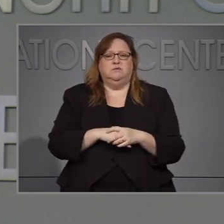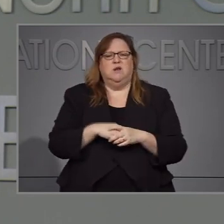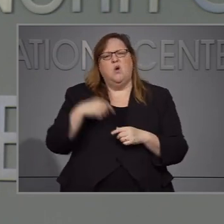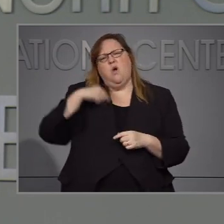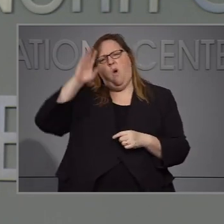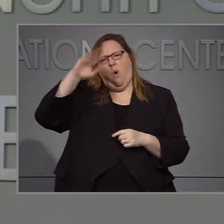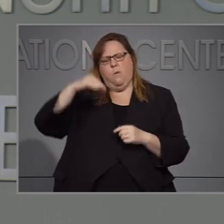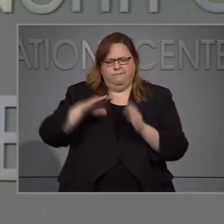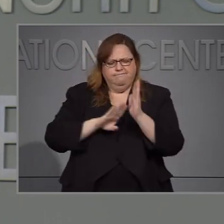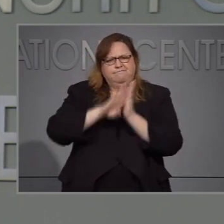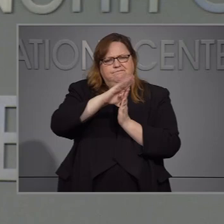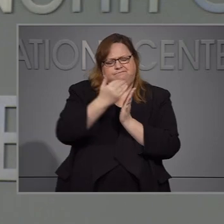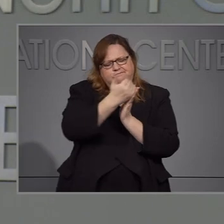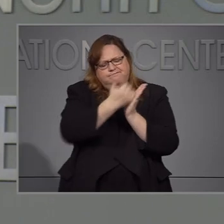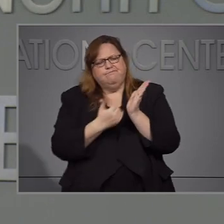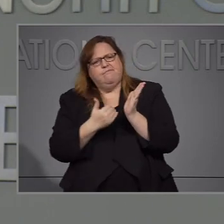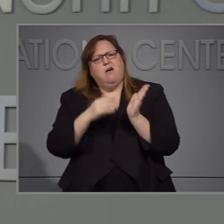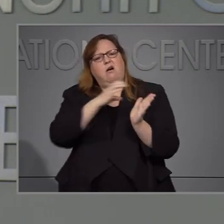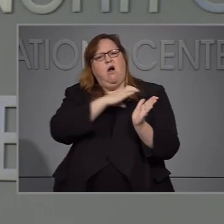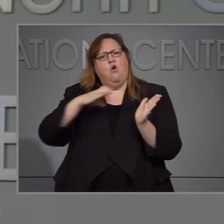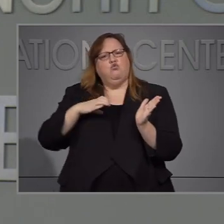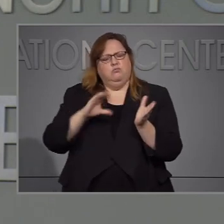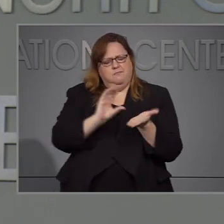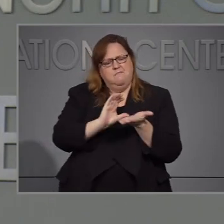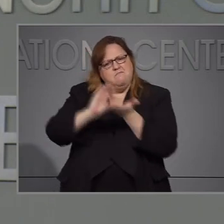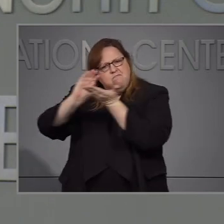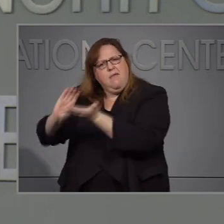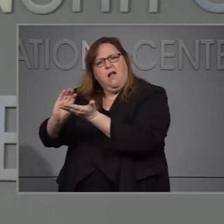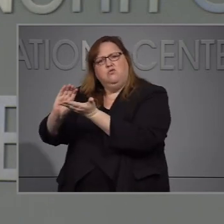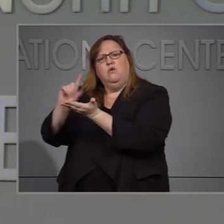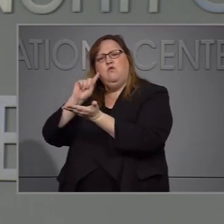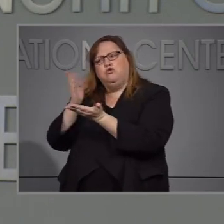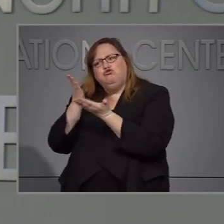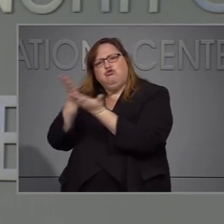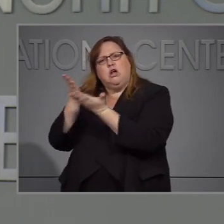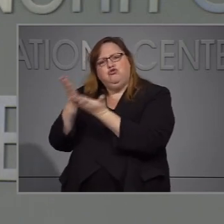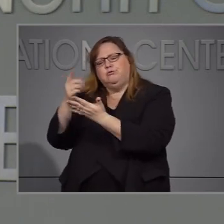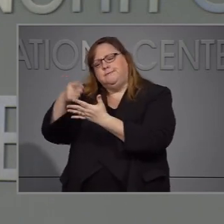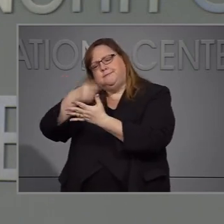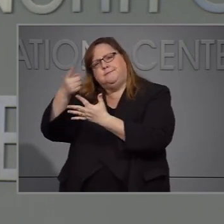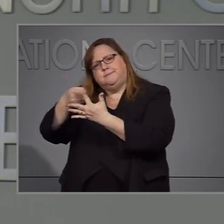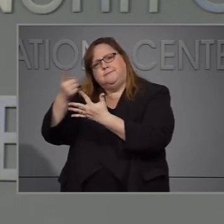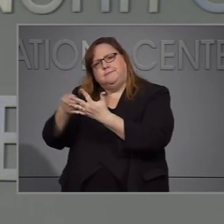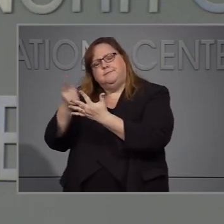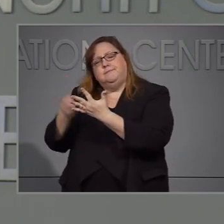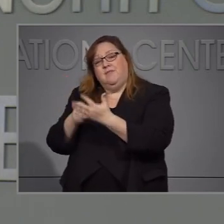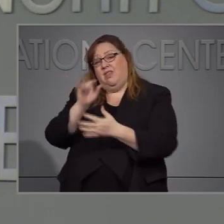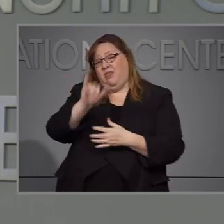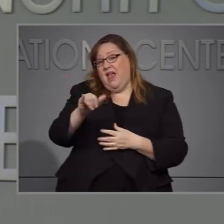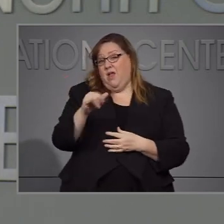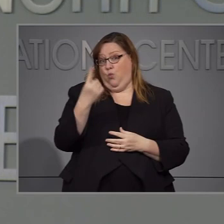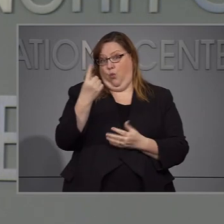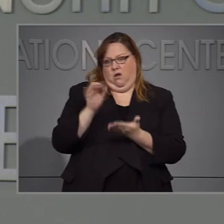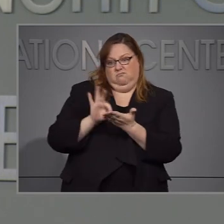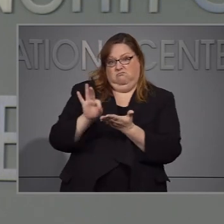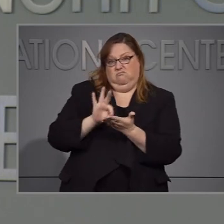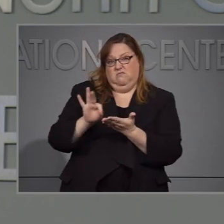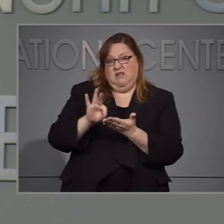some additional support for education, and the ADM can be one of a number of issues that we're looking at